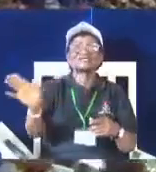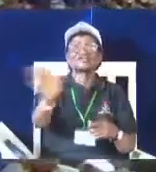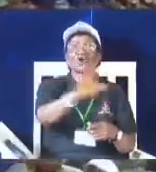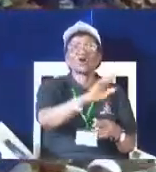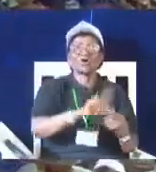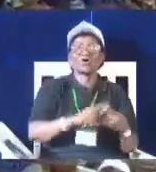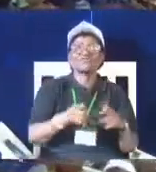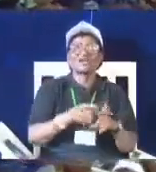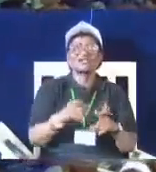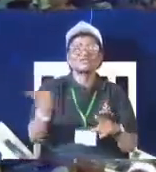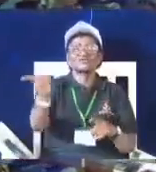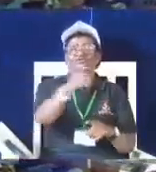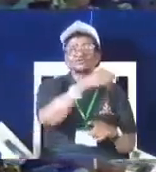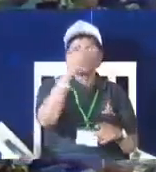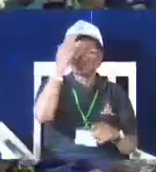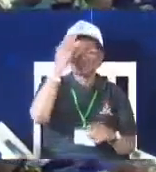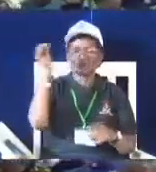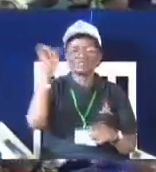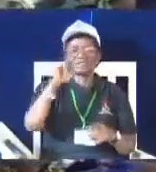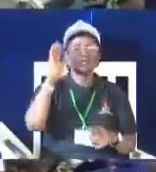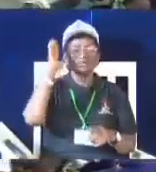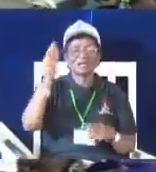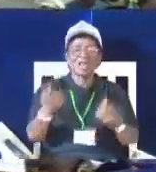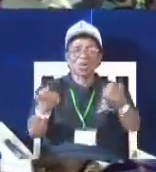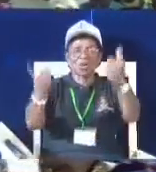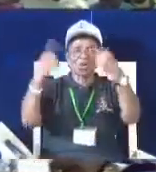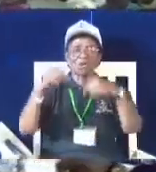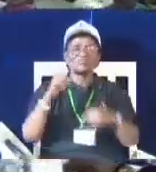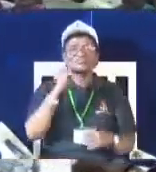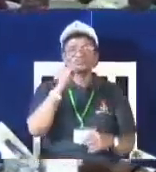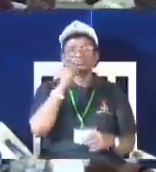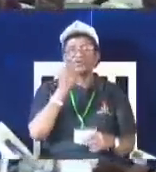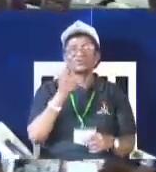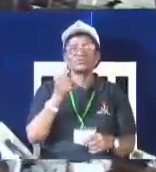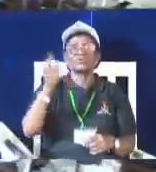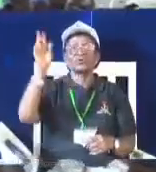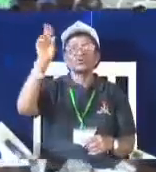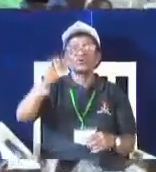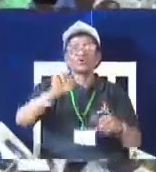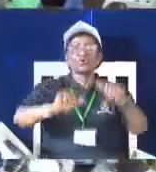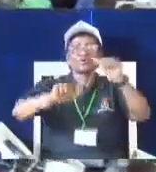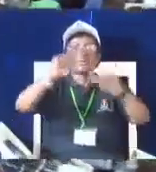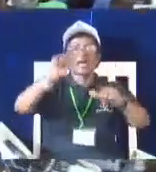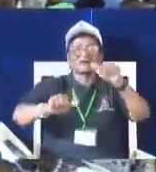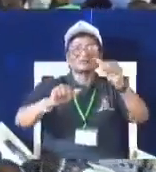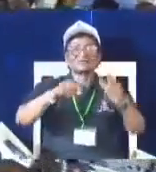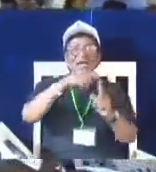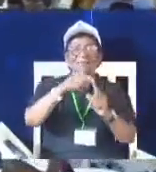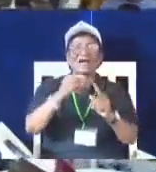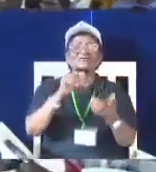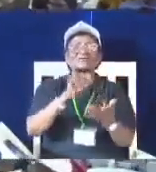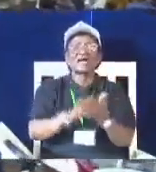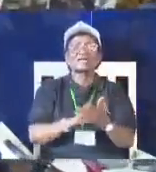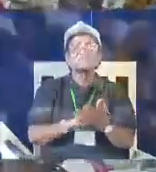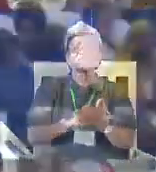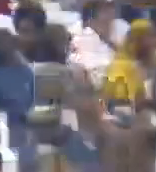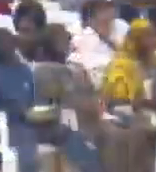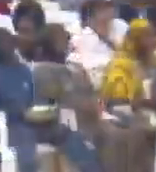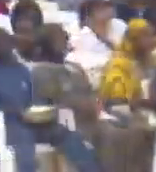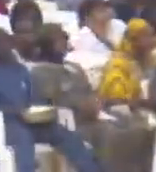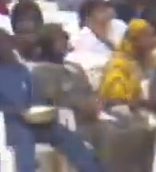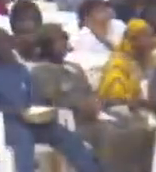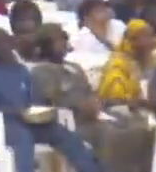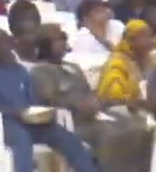you know they will come tomorrow, there's no doubt about that, but to advise them to come early.